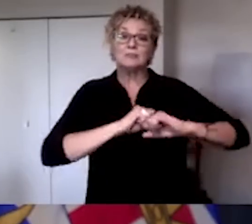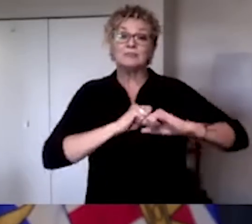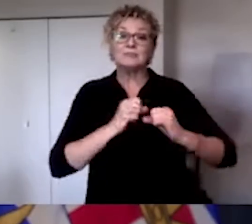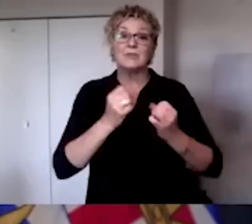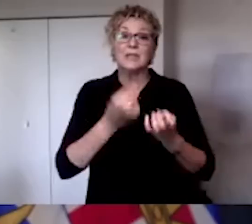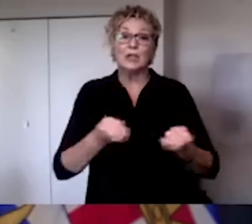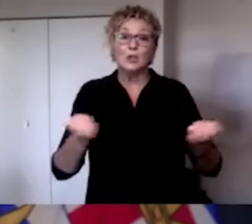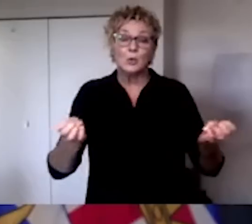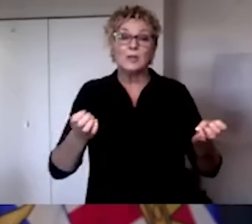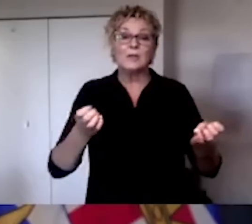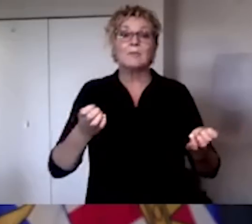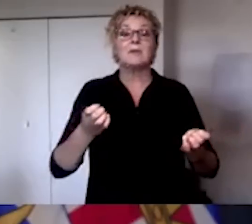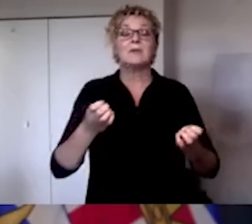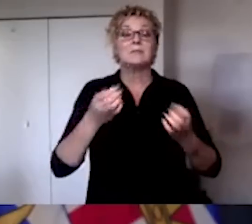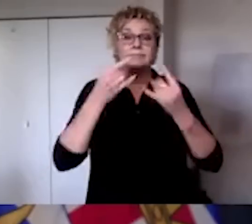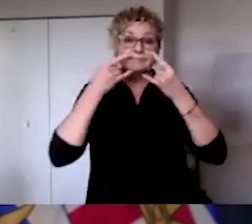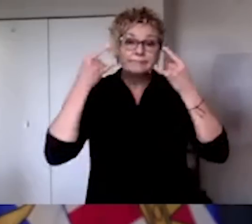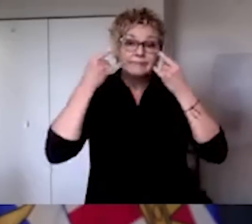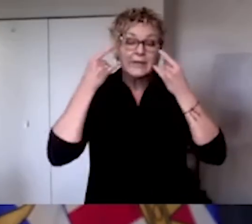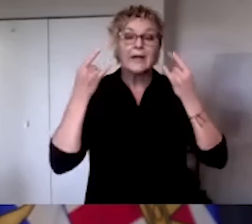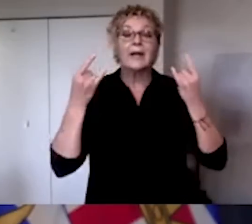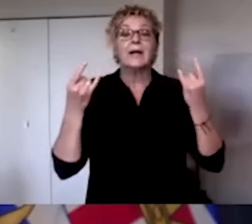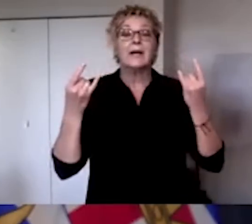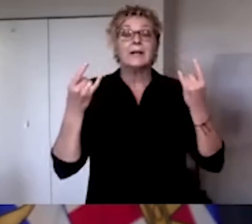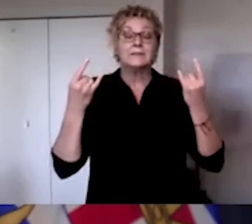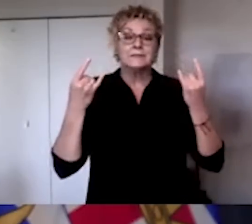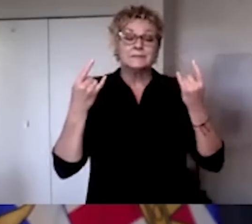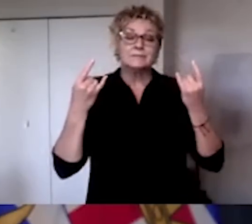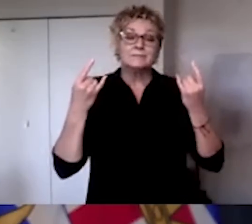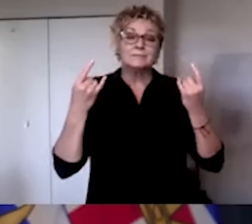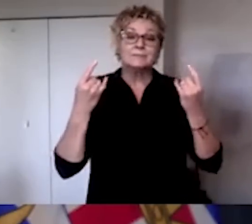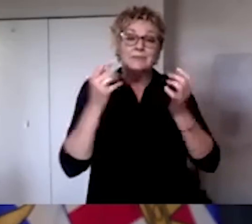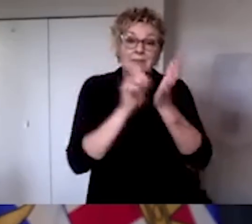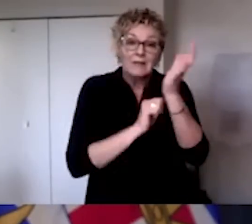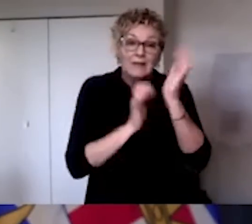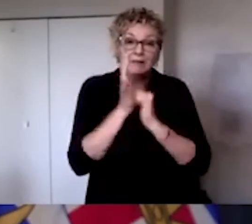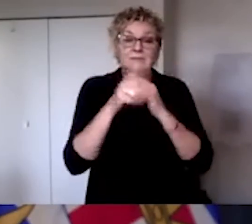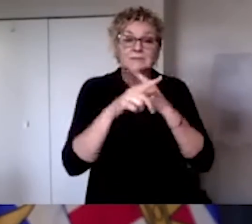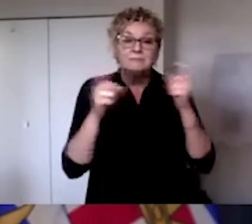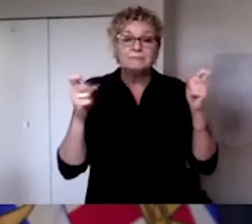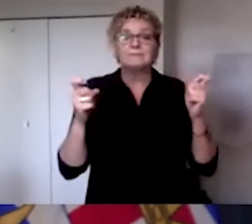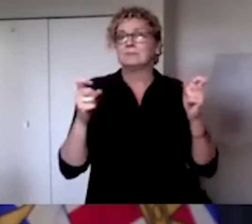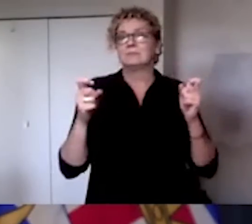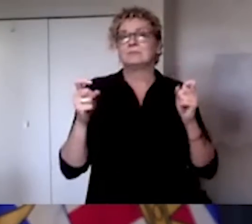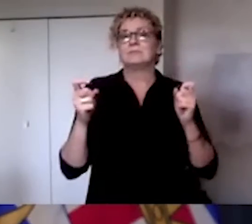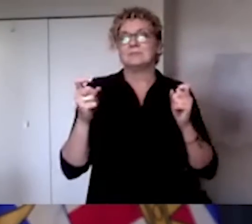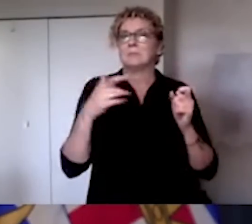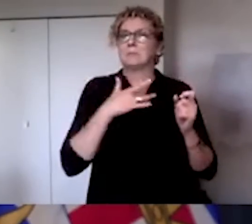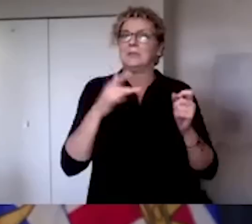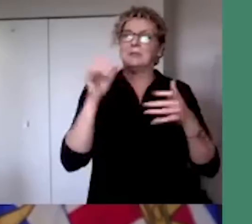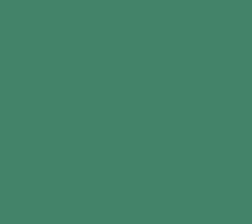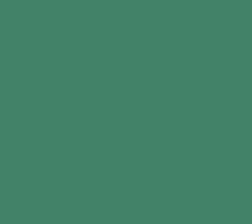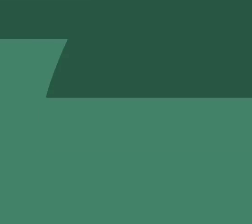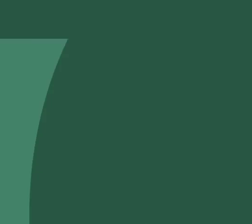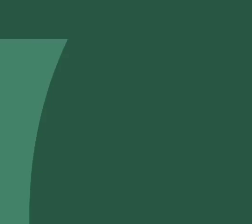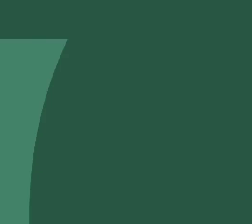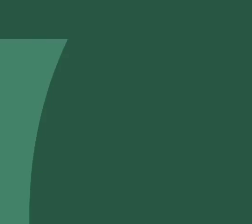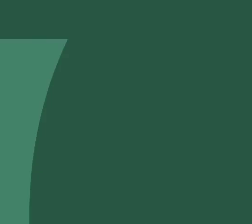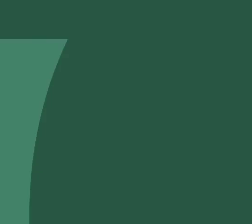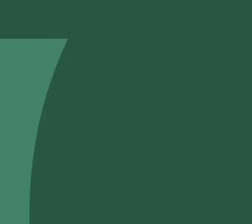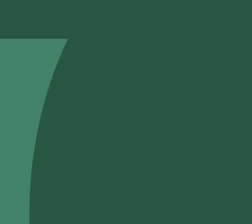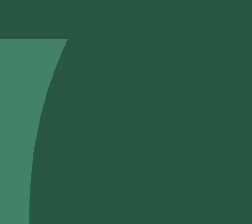it by being kind to each other, being calm, and being safe. Thank you, and I'm happy to take questions.